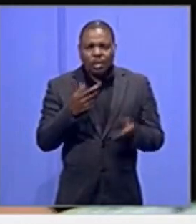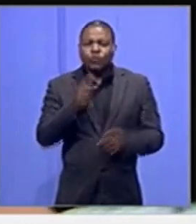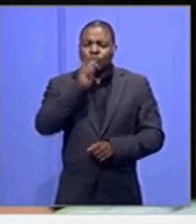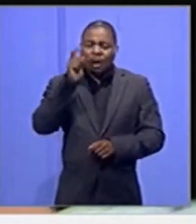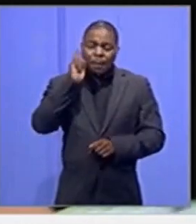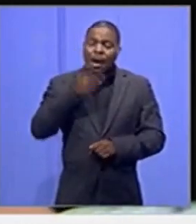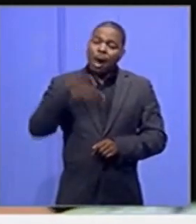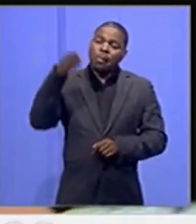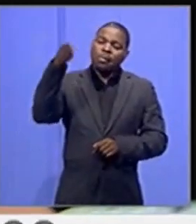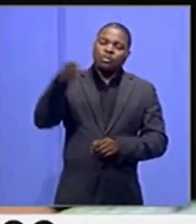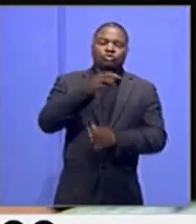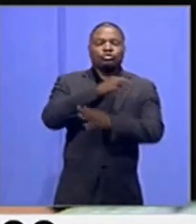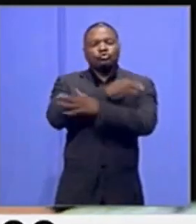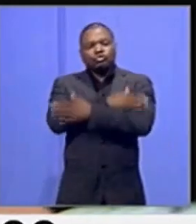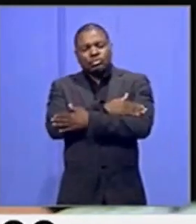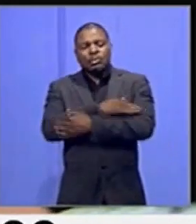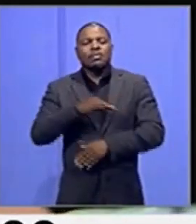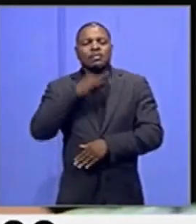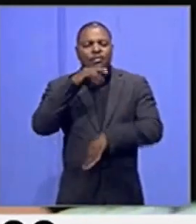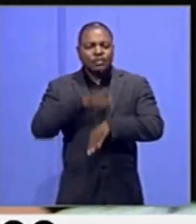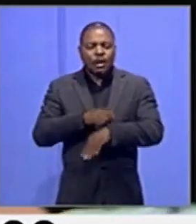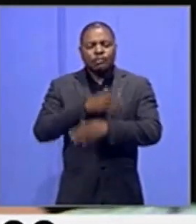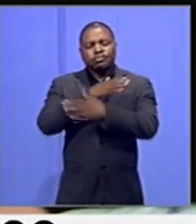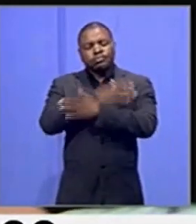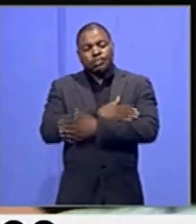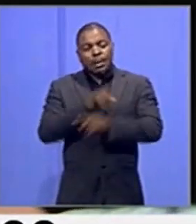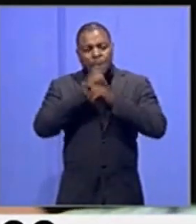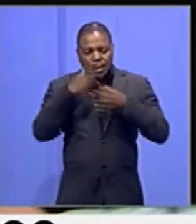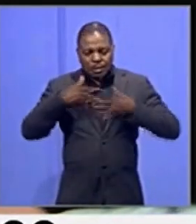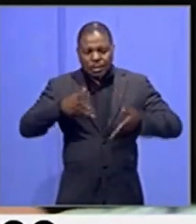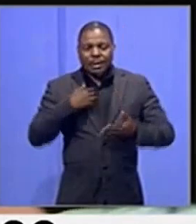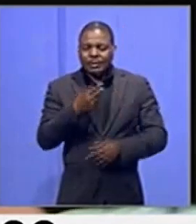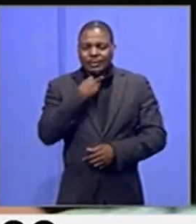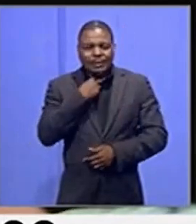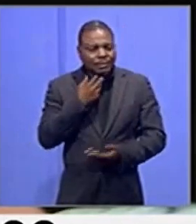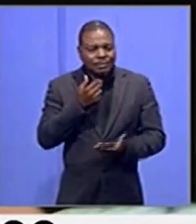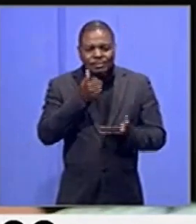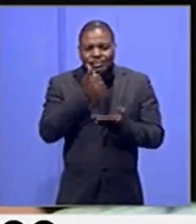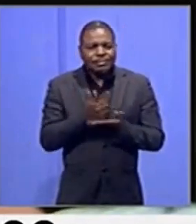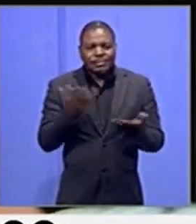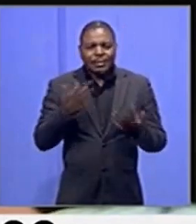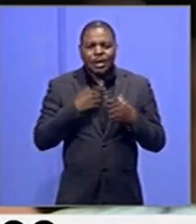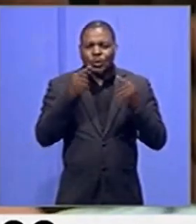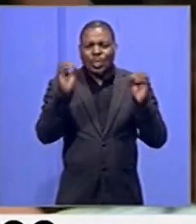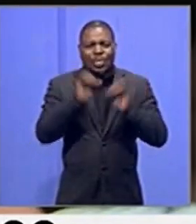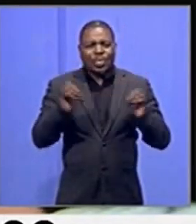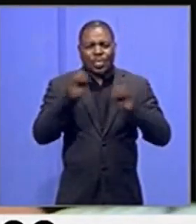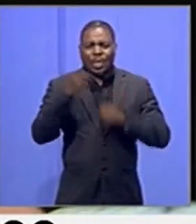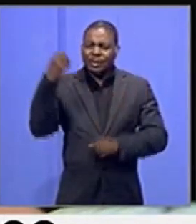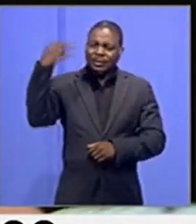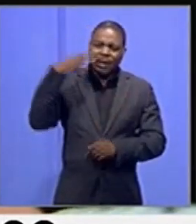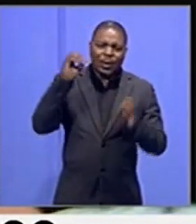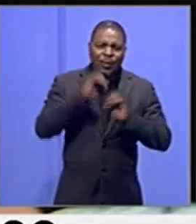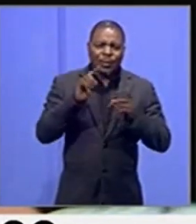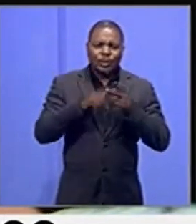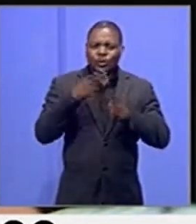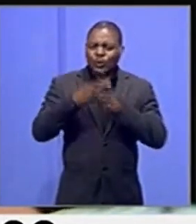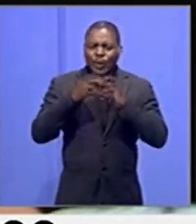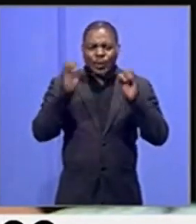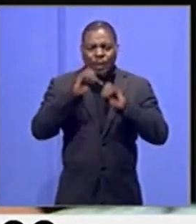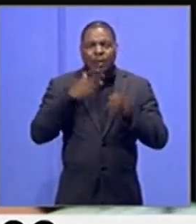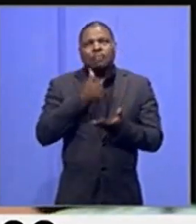there, maybe relaxing, getting enough time to relax. Now I stuck here. I have nothing to do here. There is no shower, no toilet here. I have to